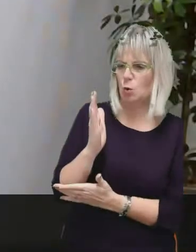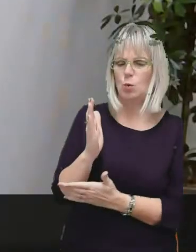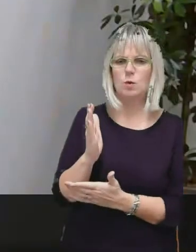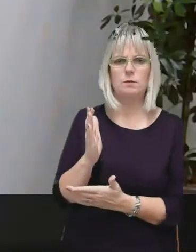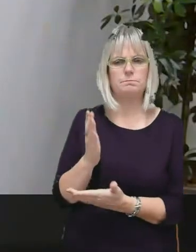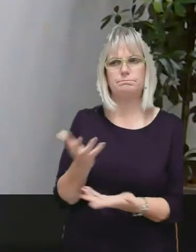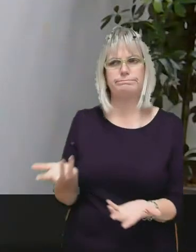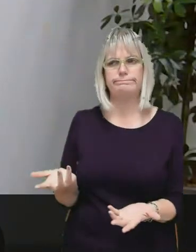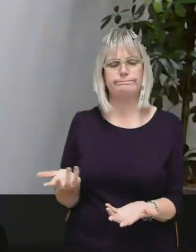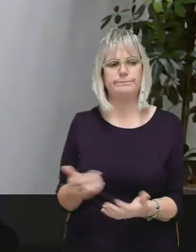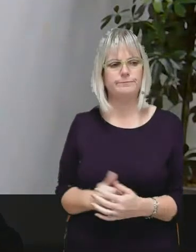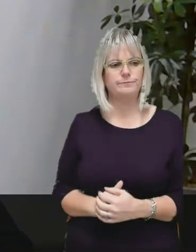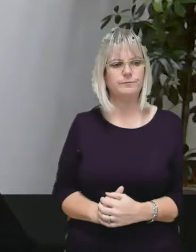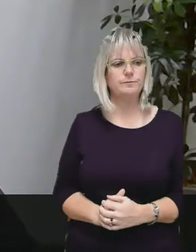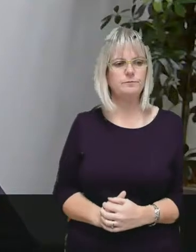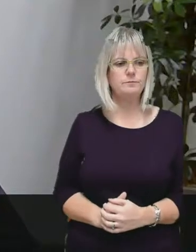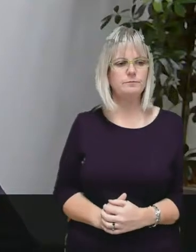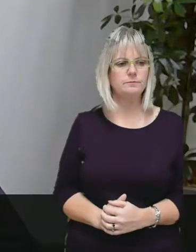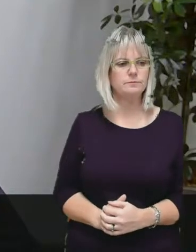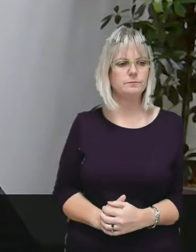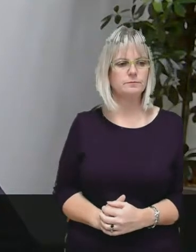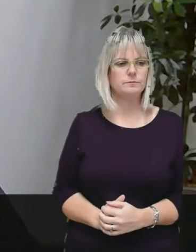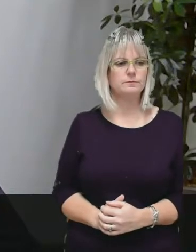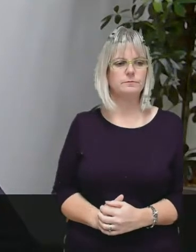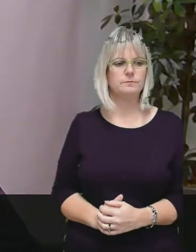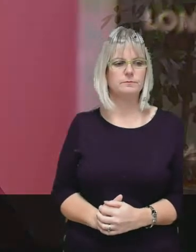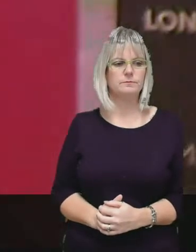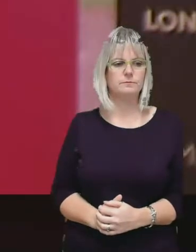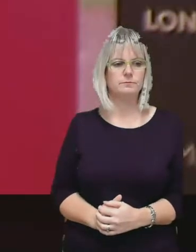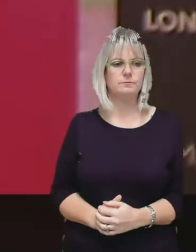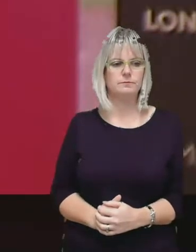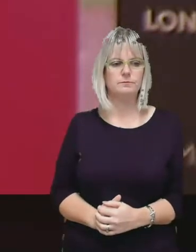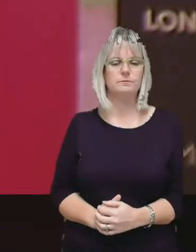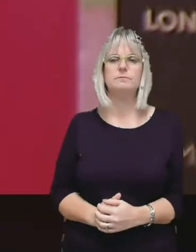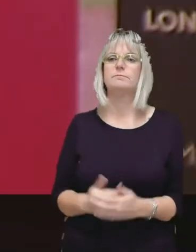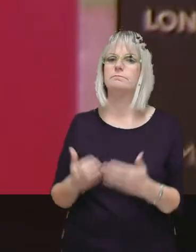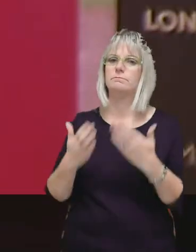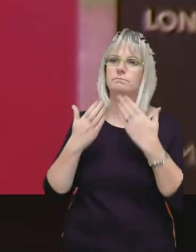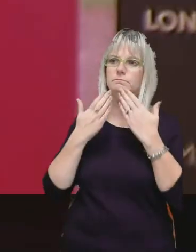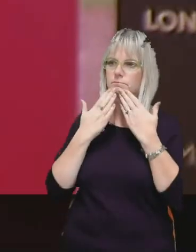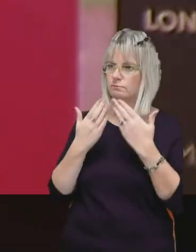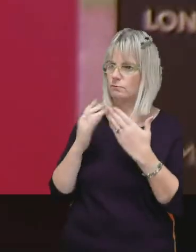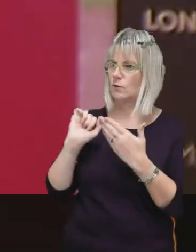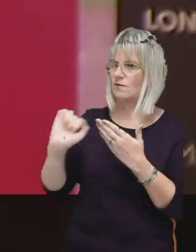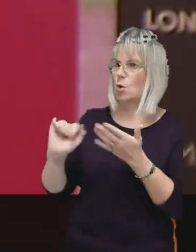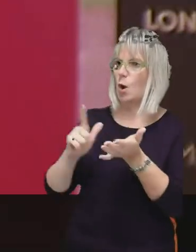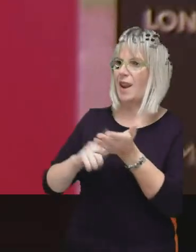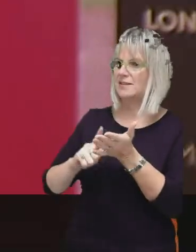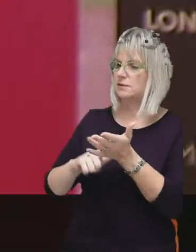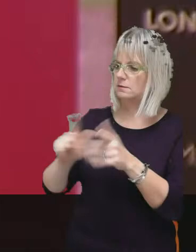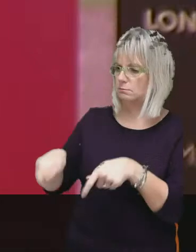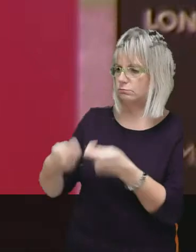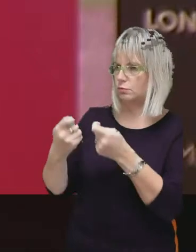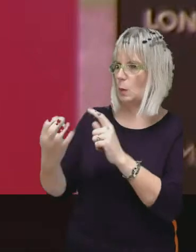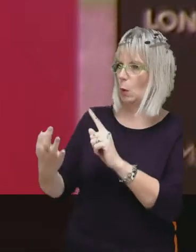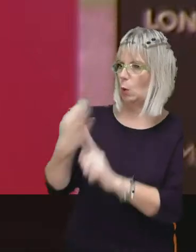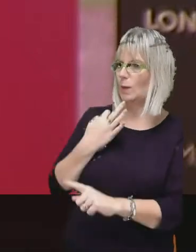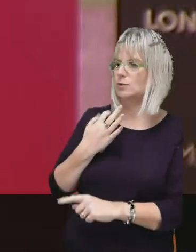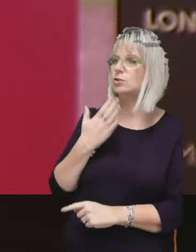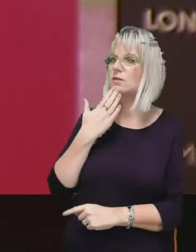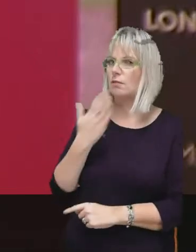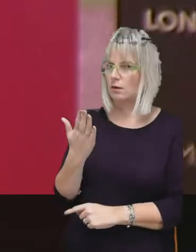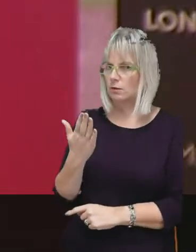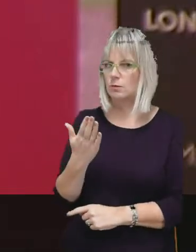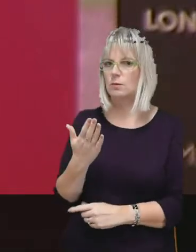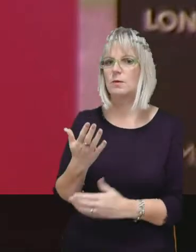Thank you for that. Can I thank Lindsay for raising the question? And we now move on